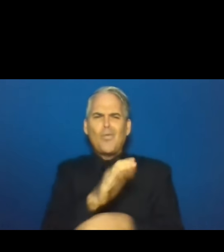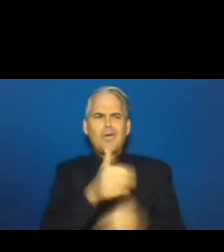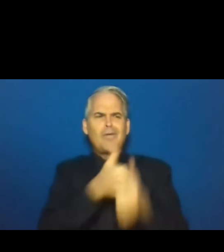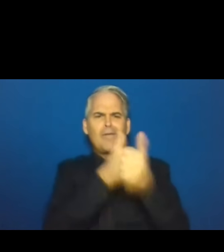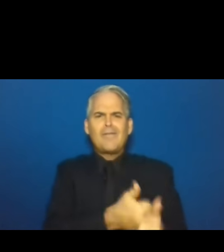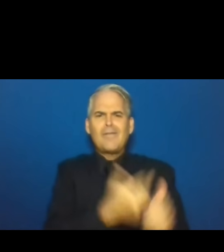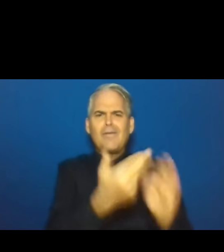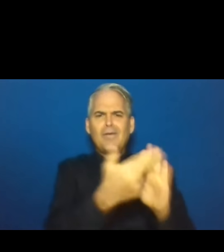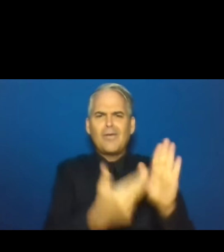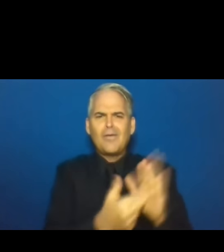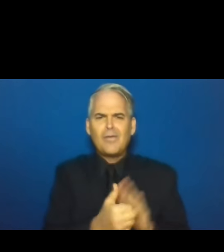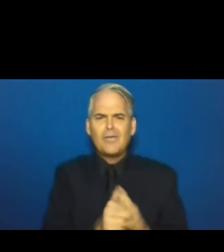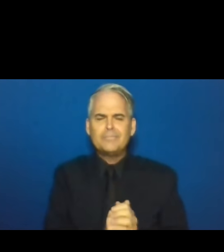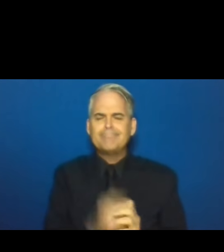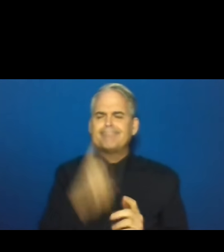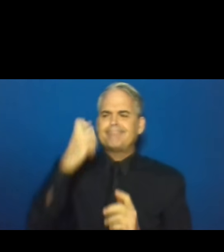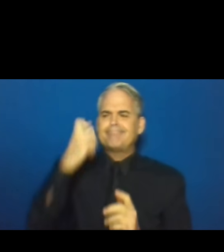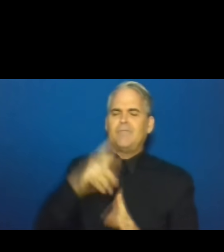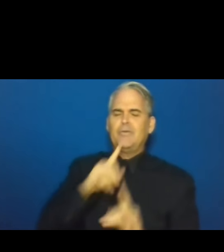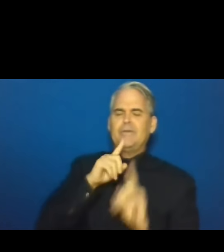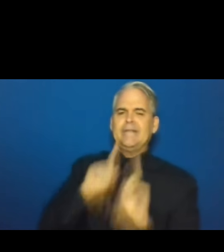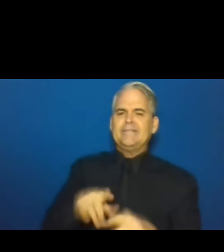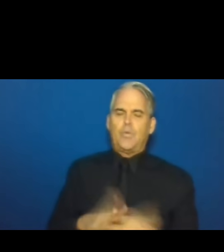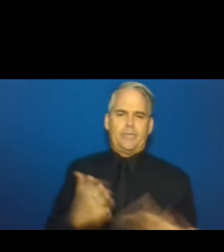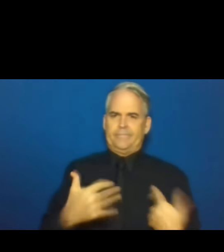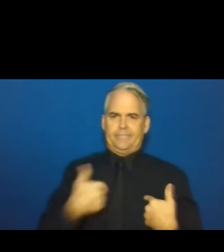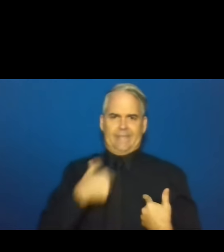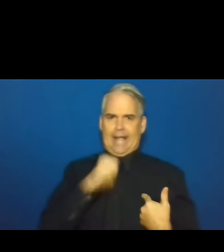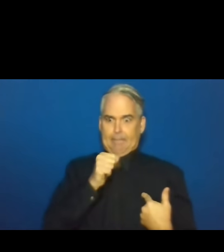I have done everything I could to help spread this virus.